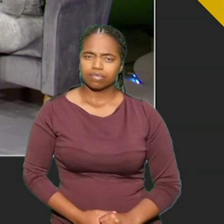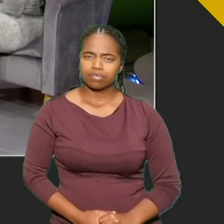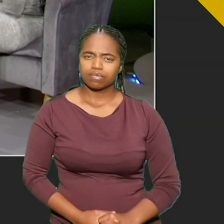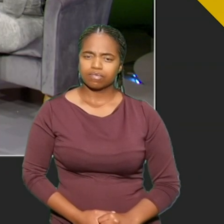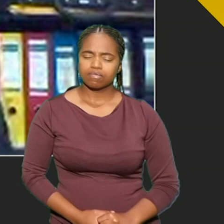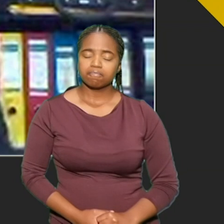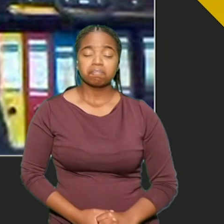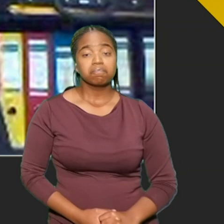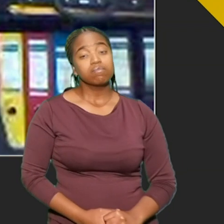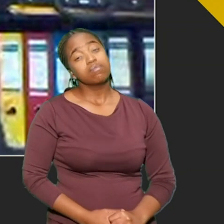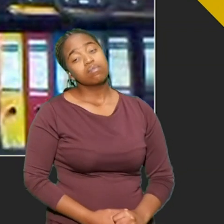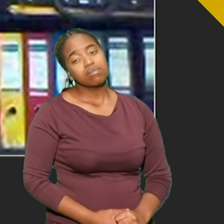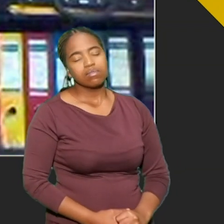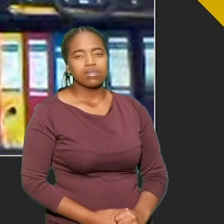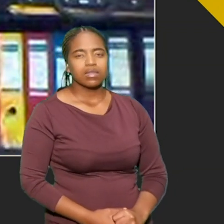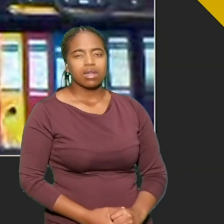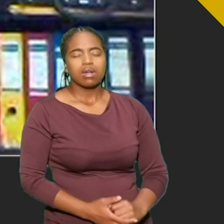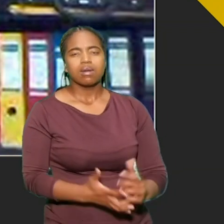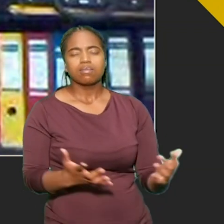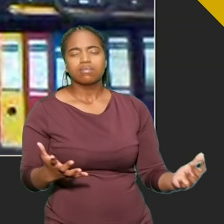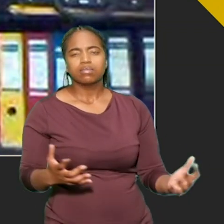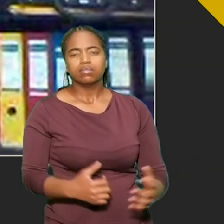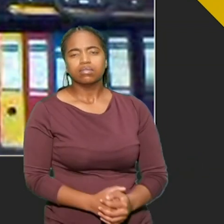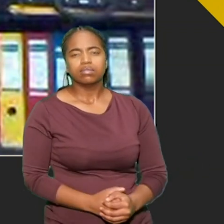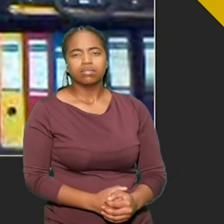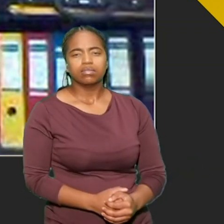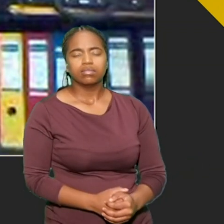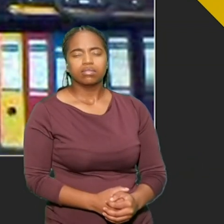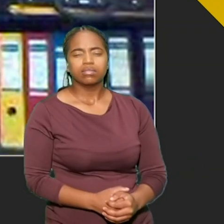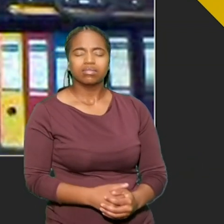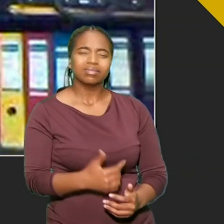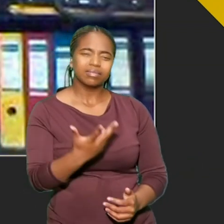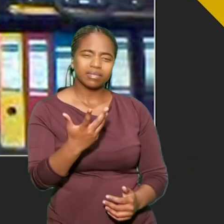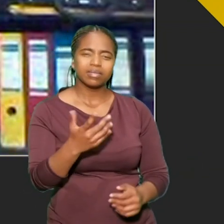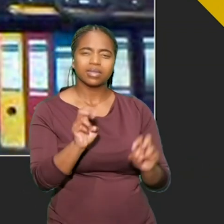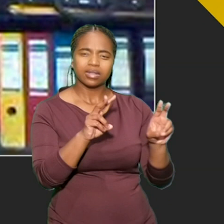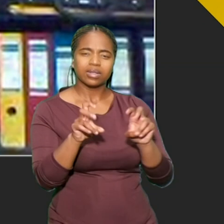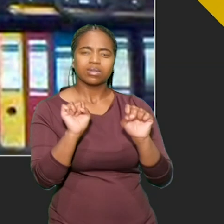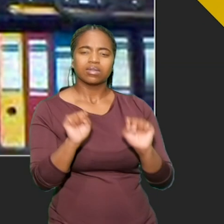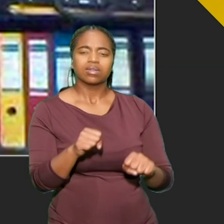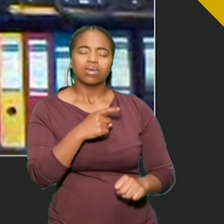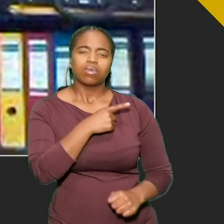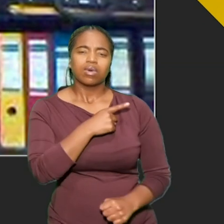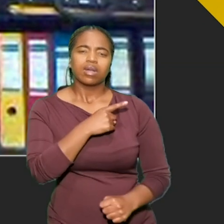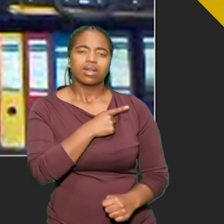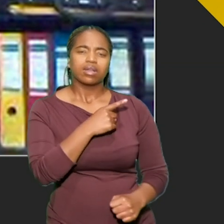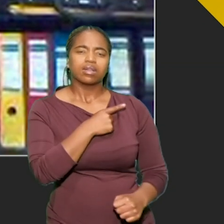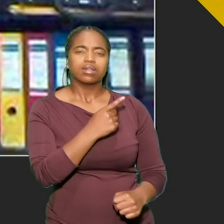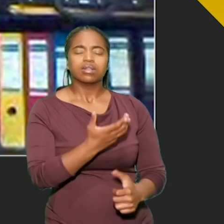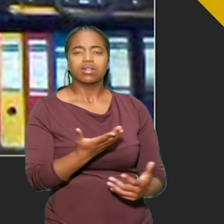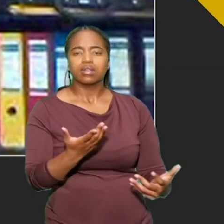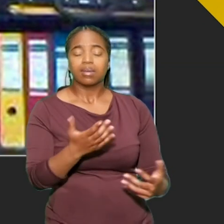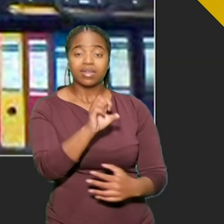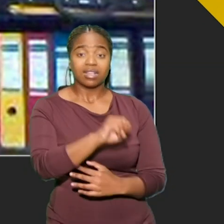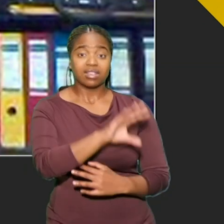Look, it's a very long issue and a difficult issue because most South African